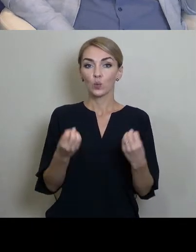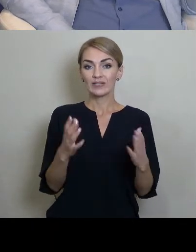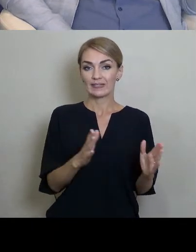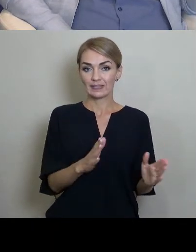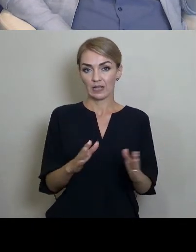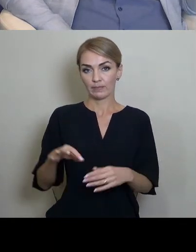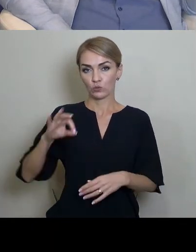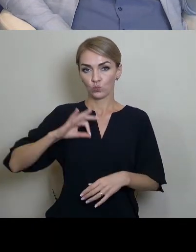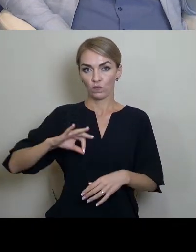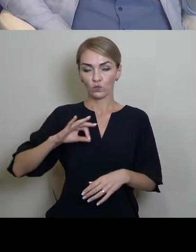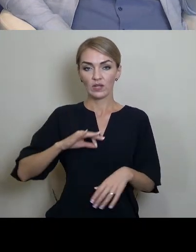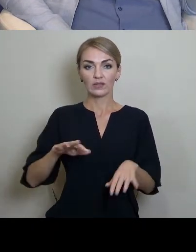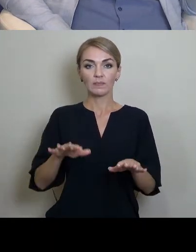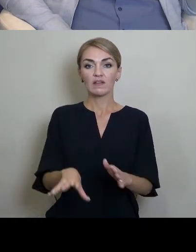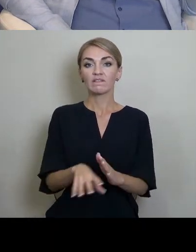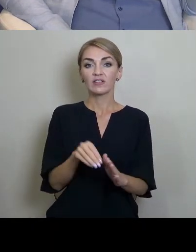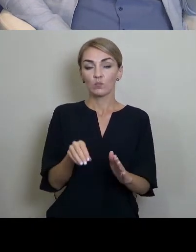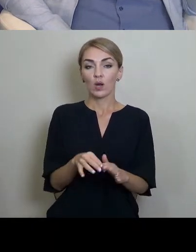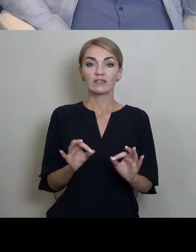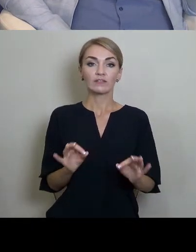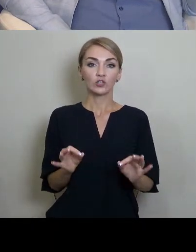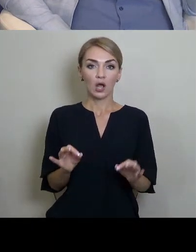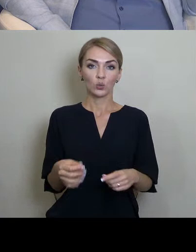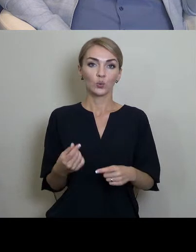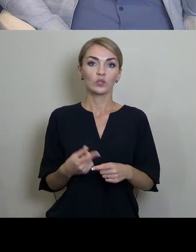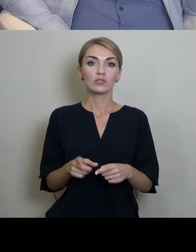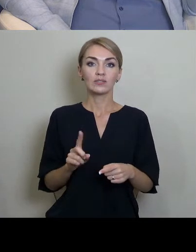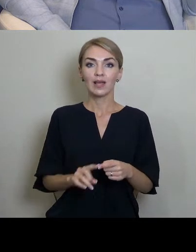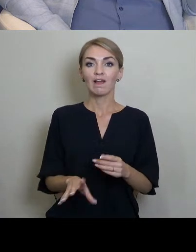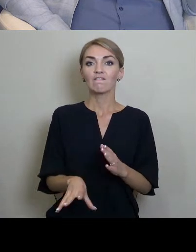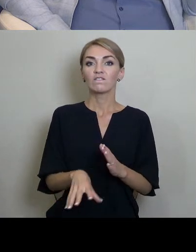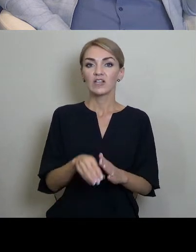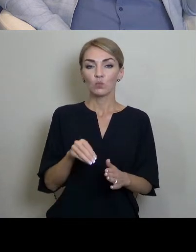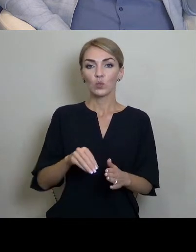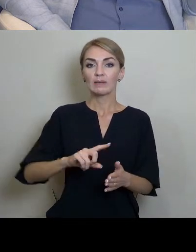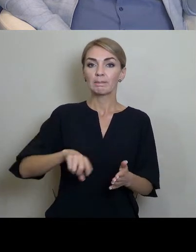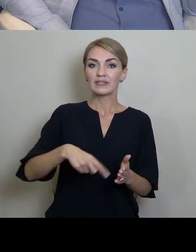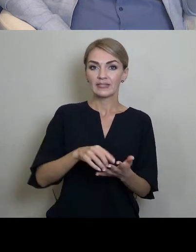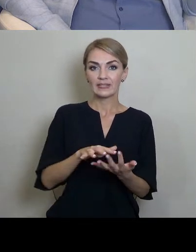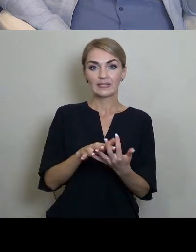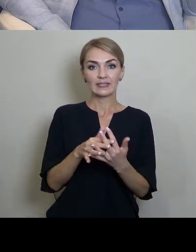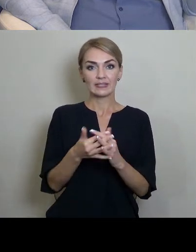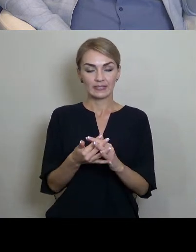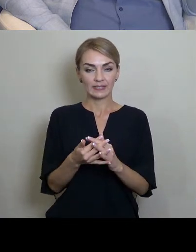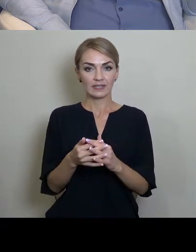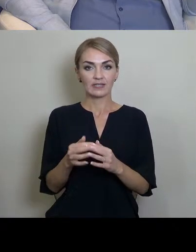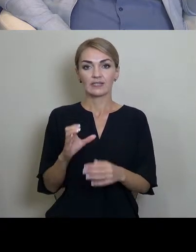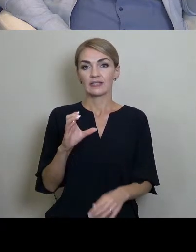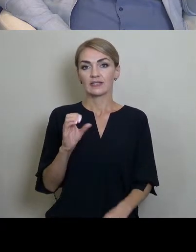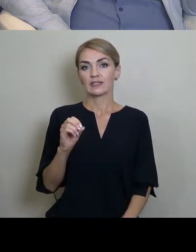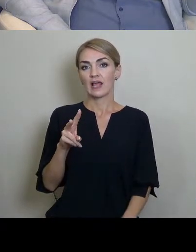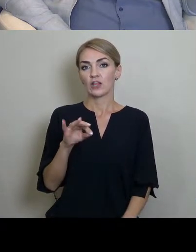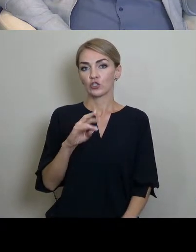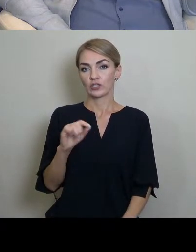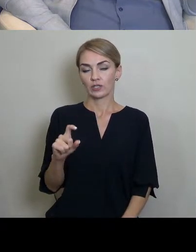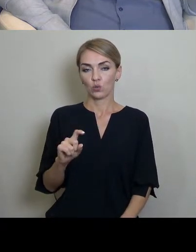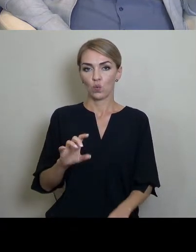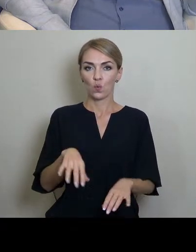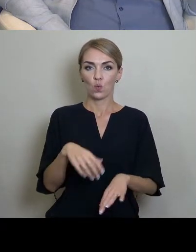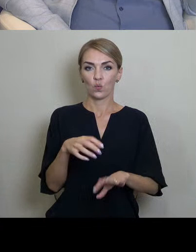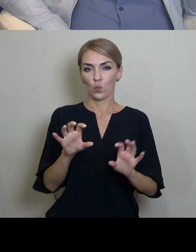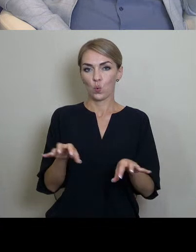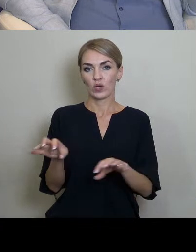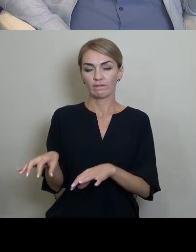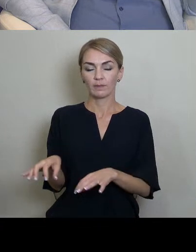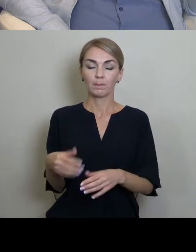The simplest systems that are used at the local elections, that's the elections of